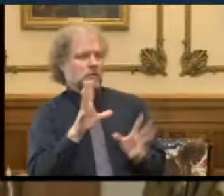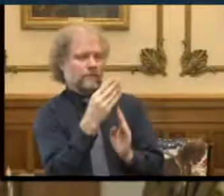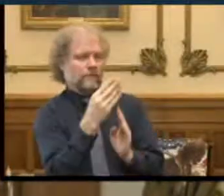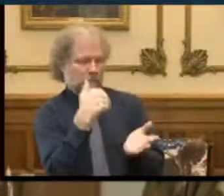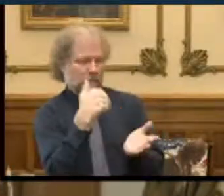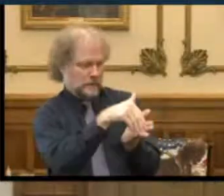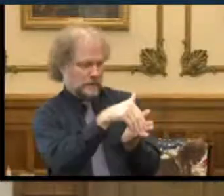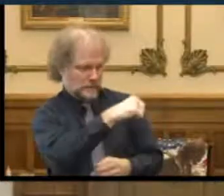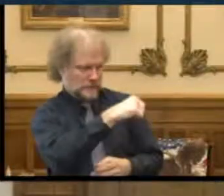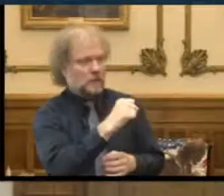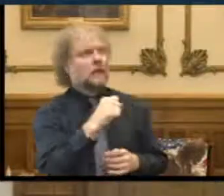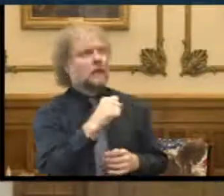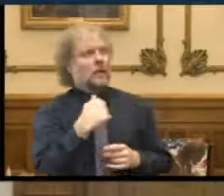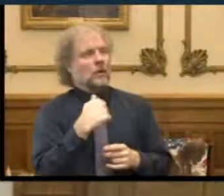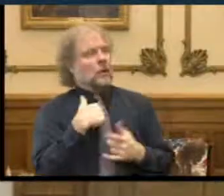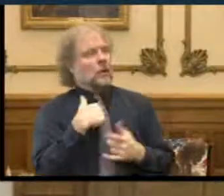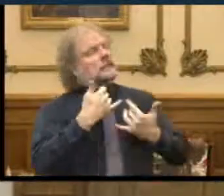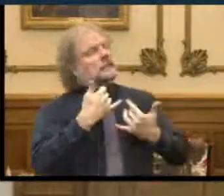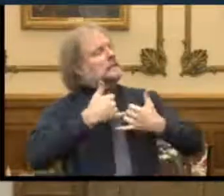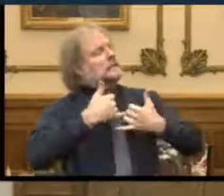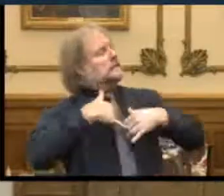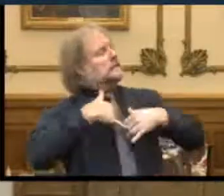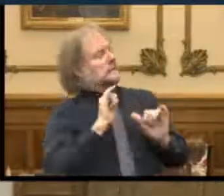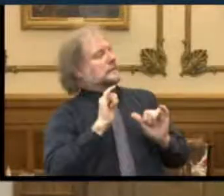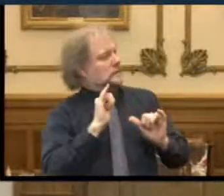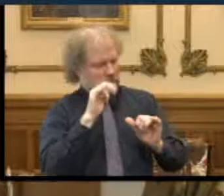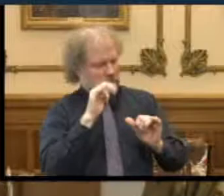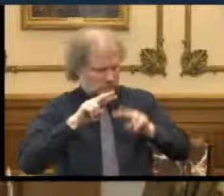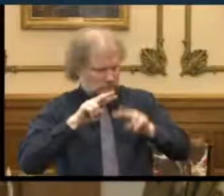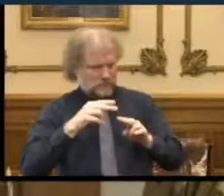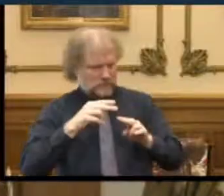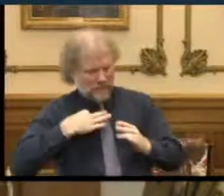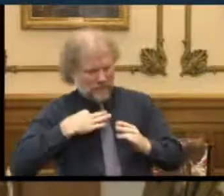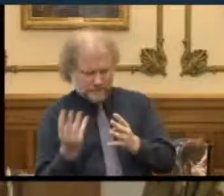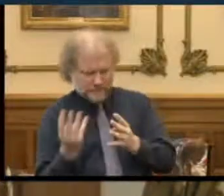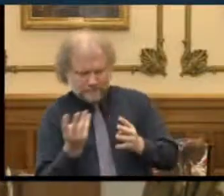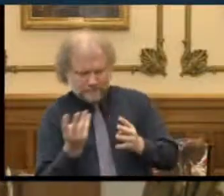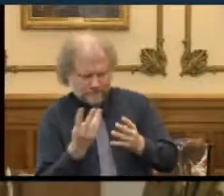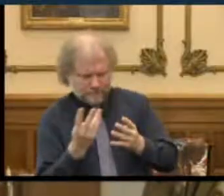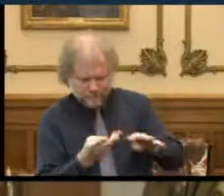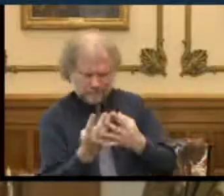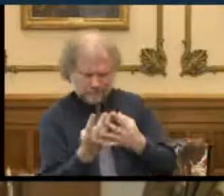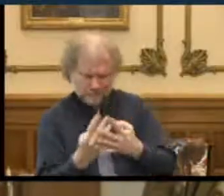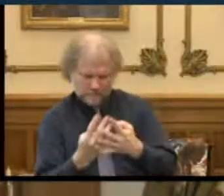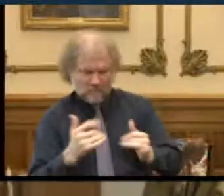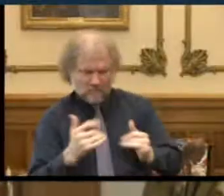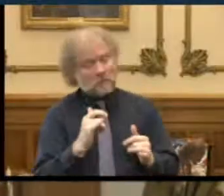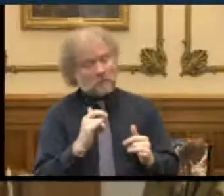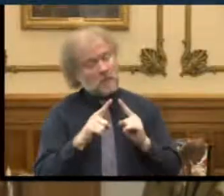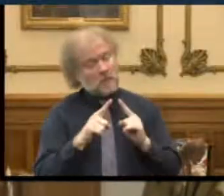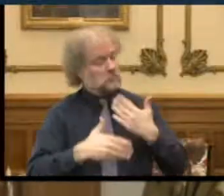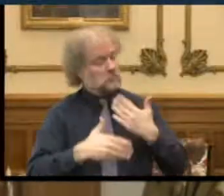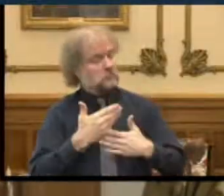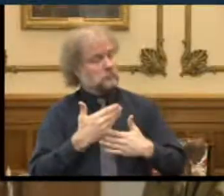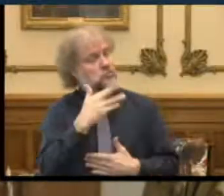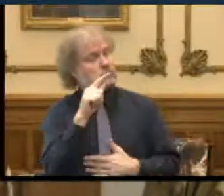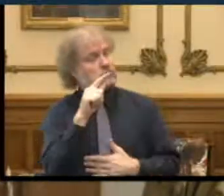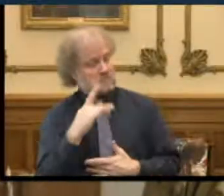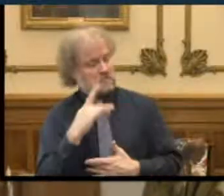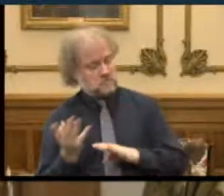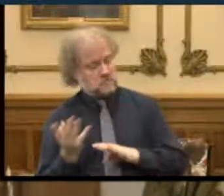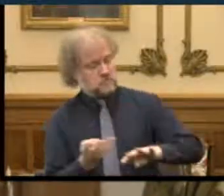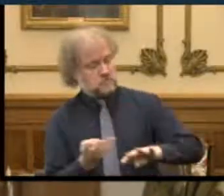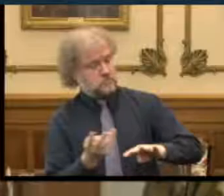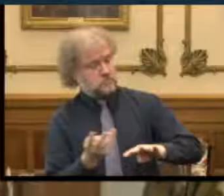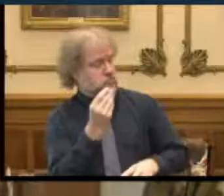yeah, we're still going through those applications, and I think we're going through them at a pretty good rate. And